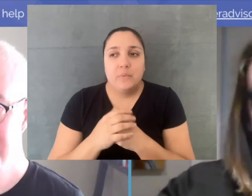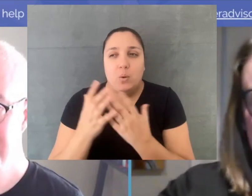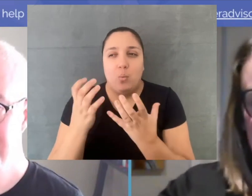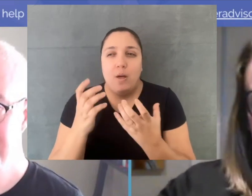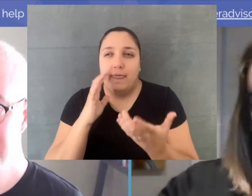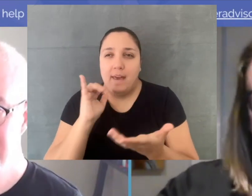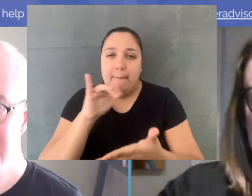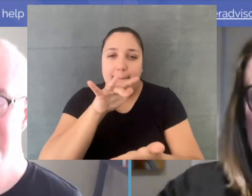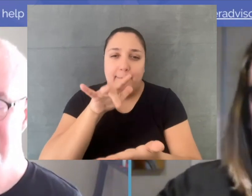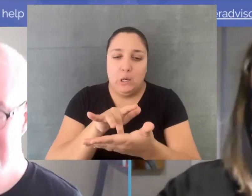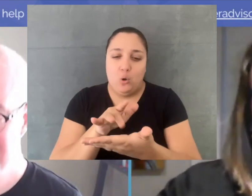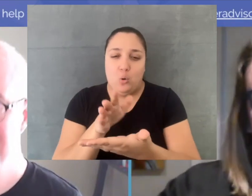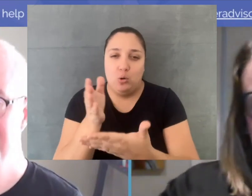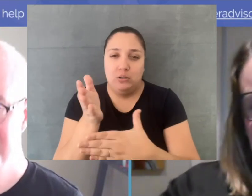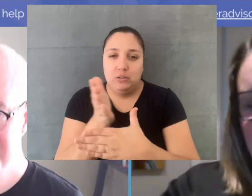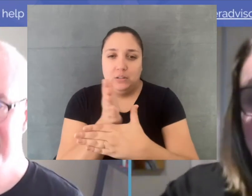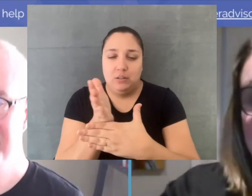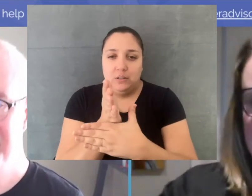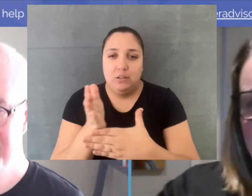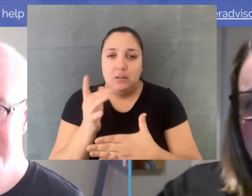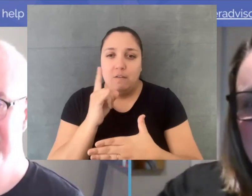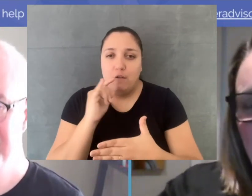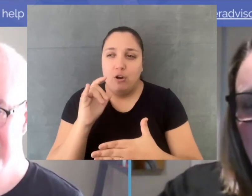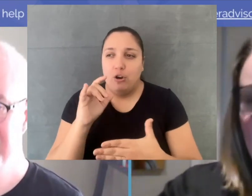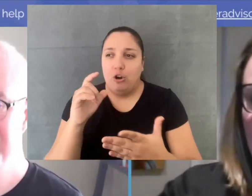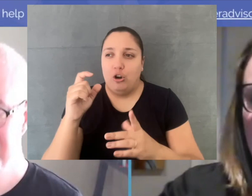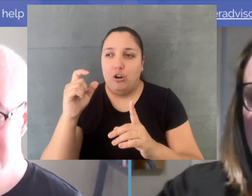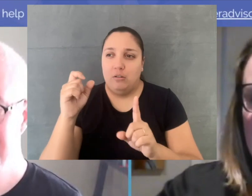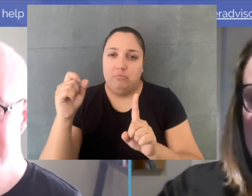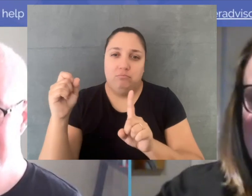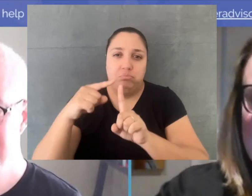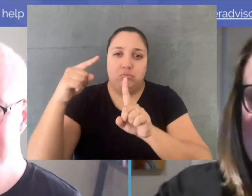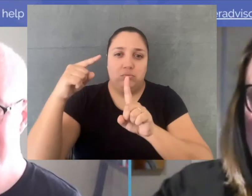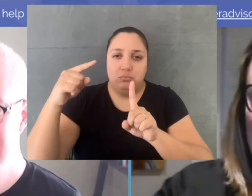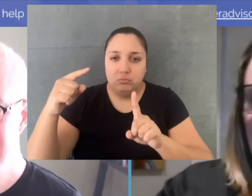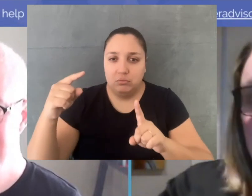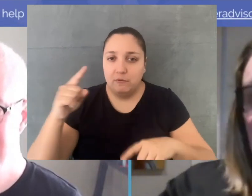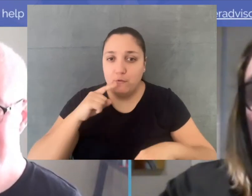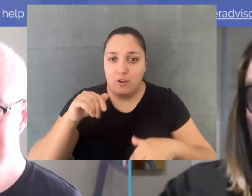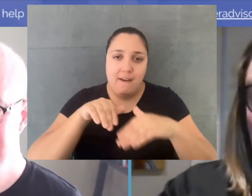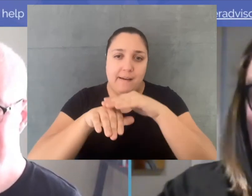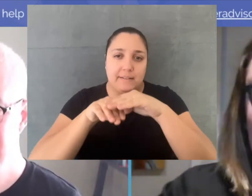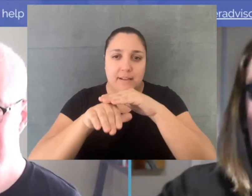that middle ground, to be that catalyst, I guess, for this access that we